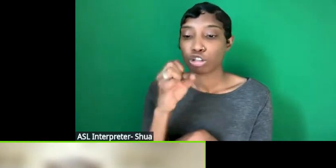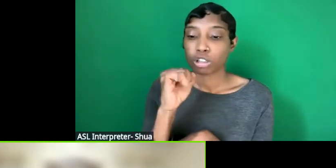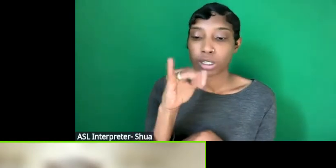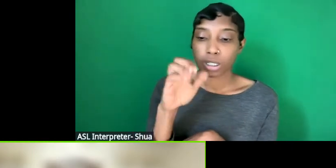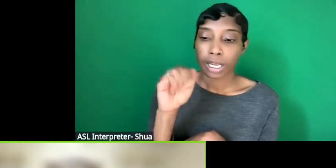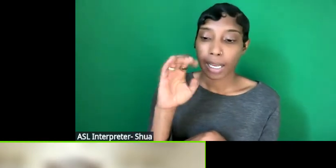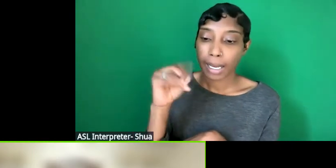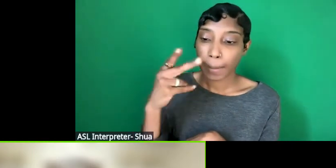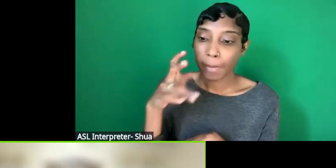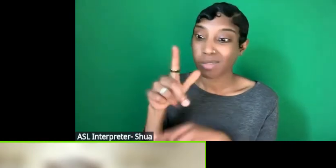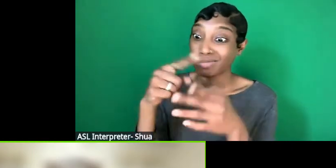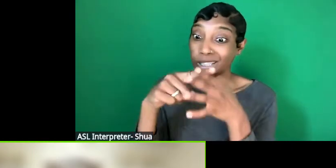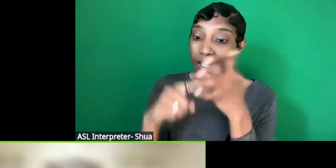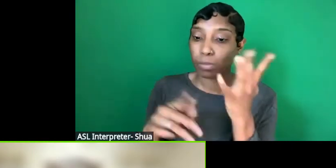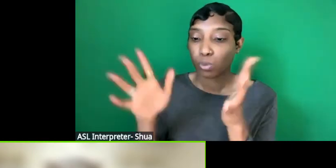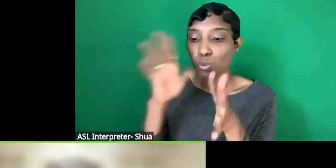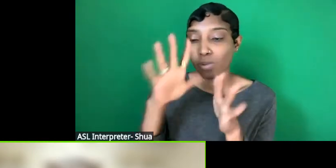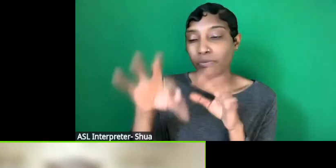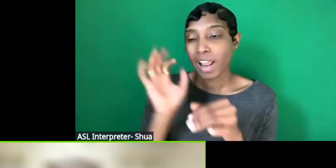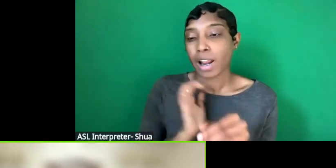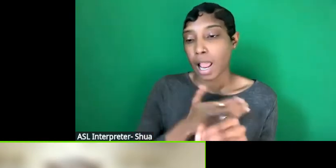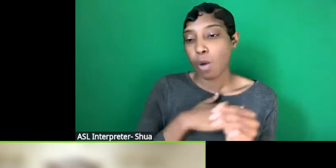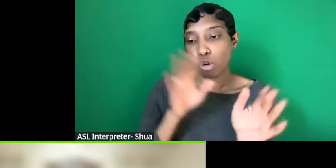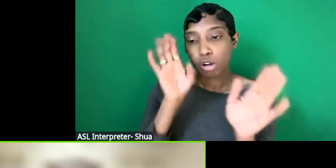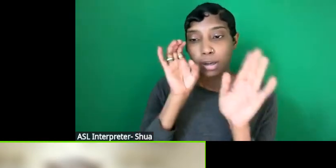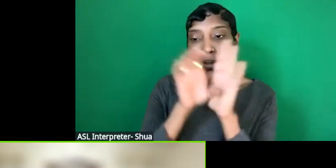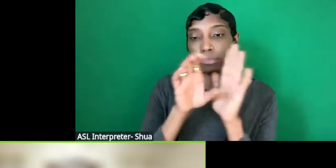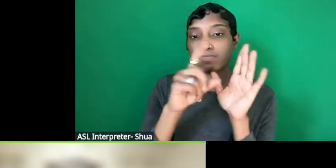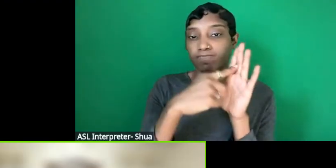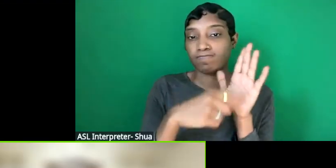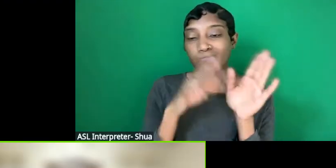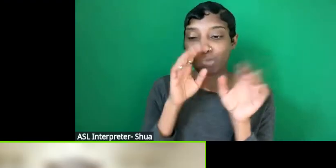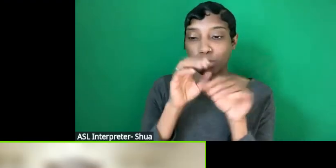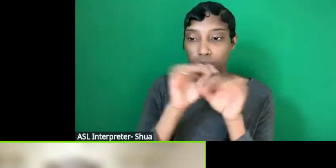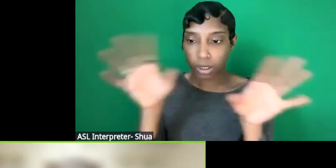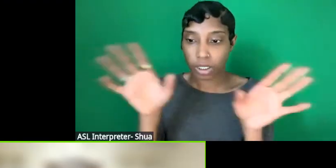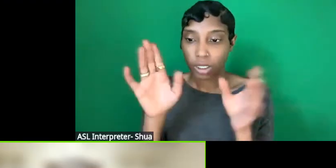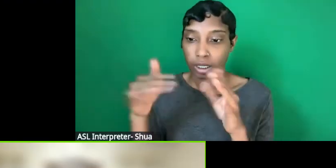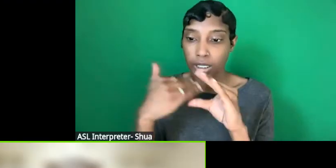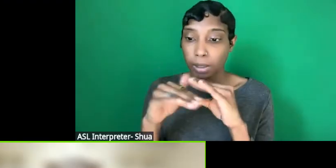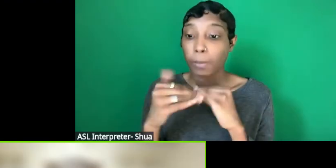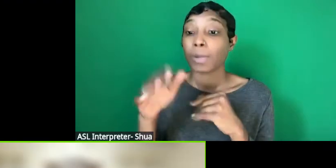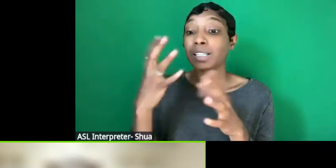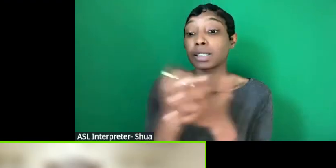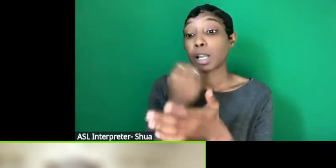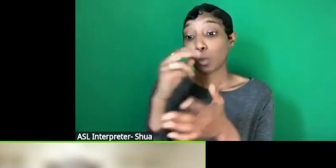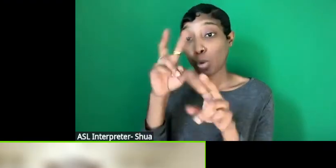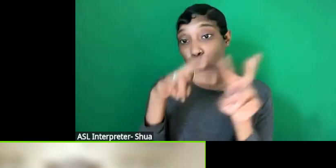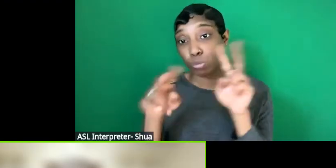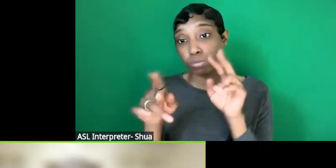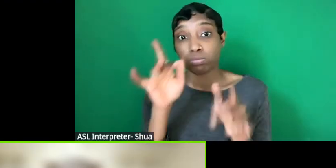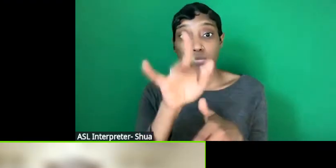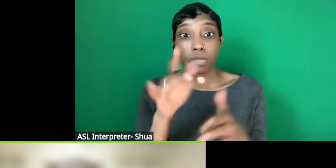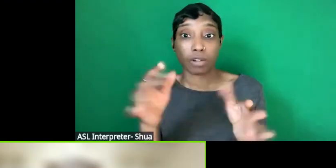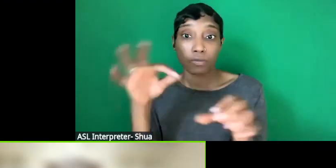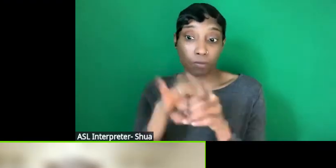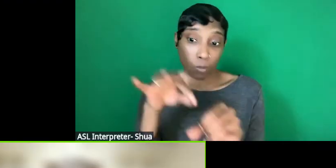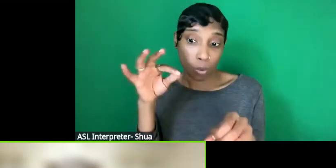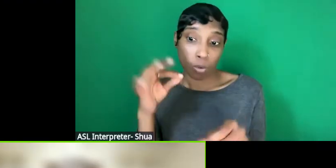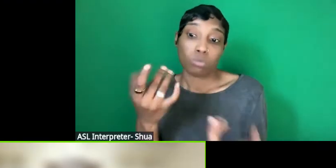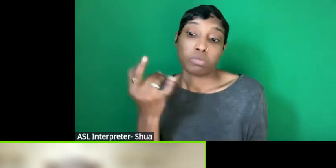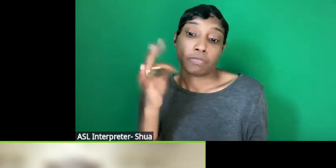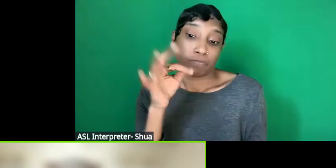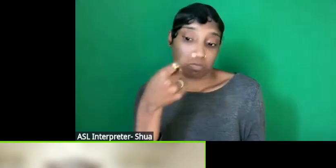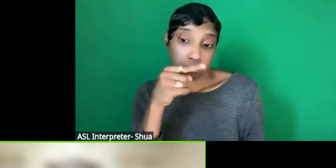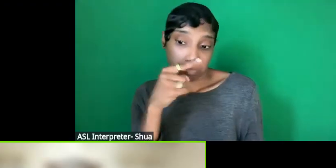There is a poll on the screen. Please take a moment right now to take our quick poll, if you will. Thank you so much. And to look for and